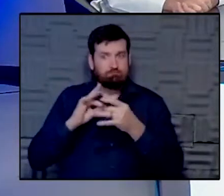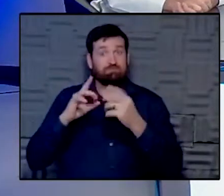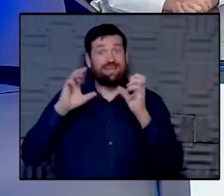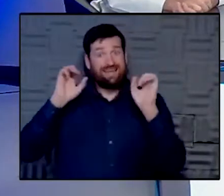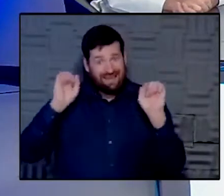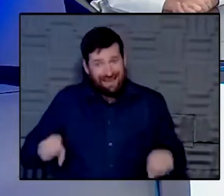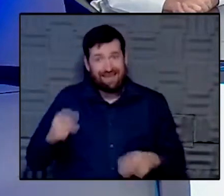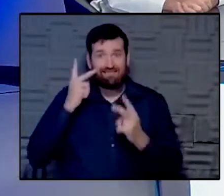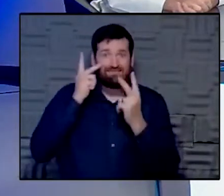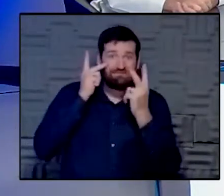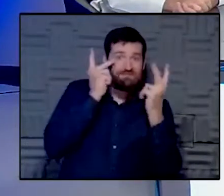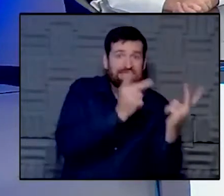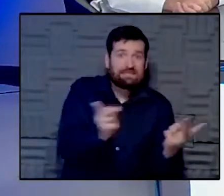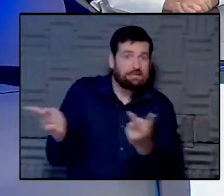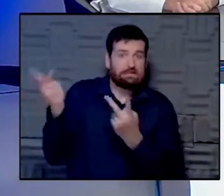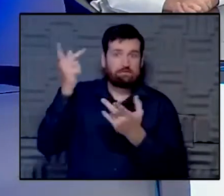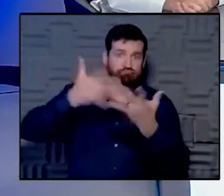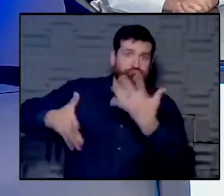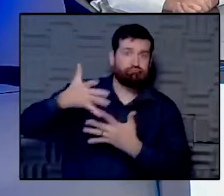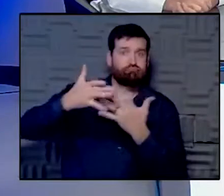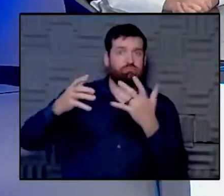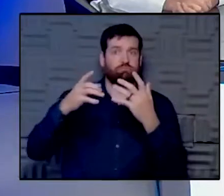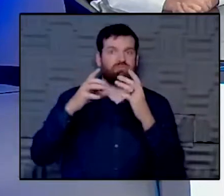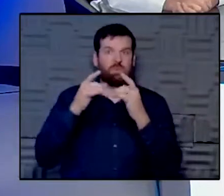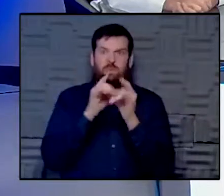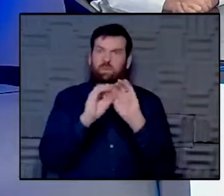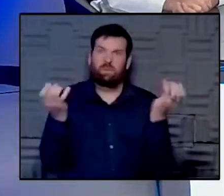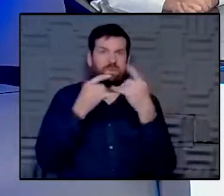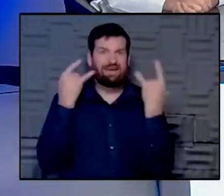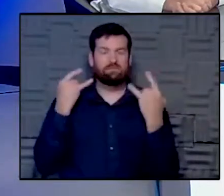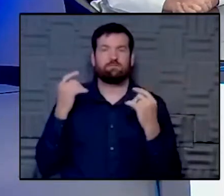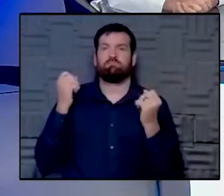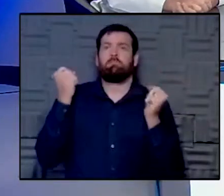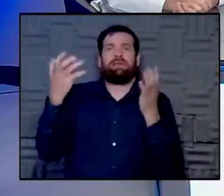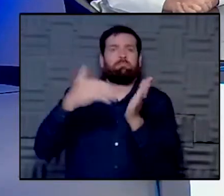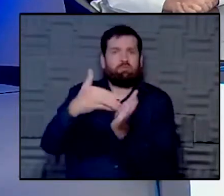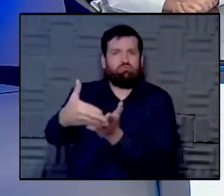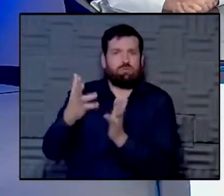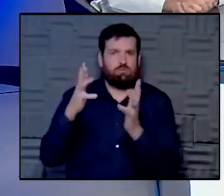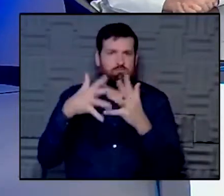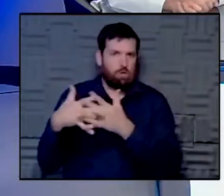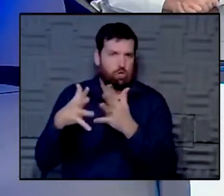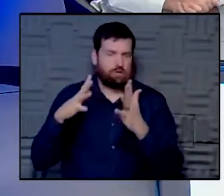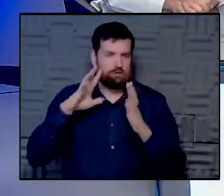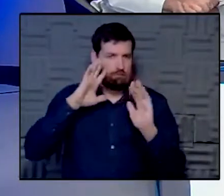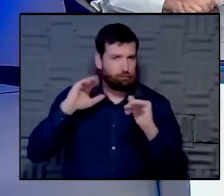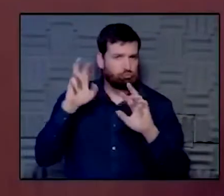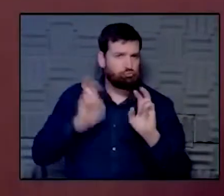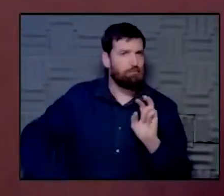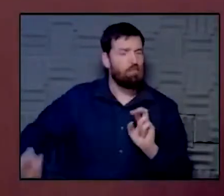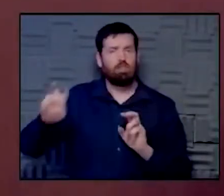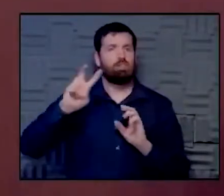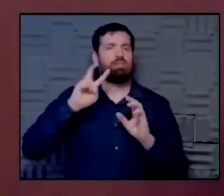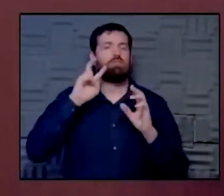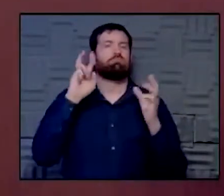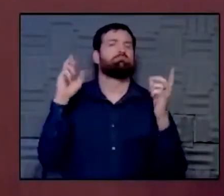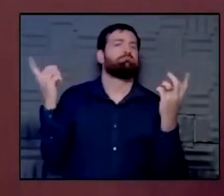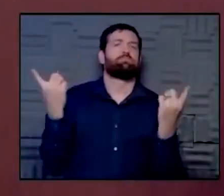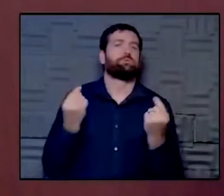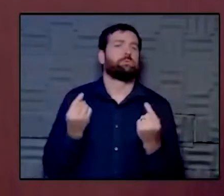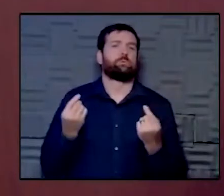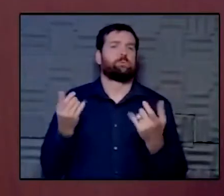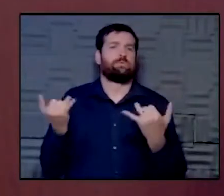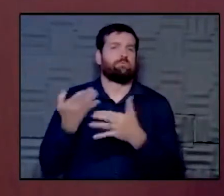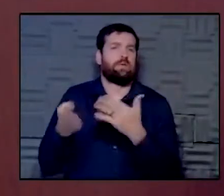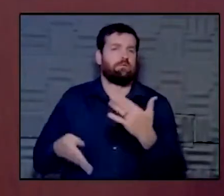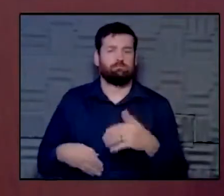unmasked. And so millions of Americans are expected to travel. What should people keep in mind this weekend? I think my first little